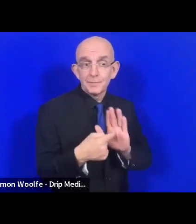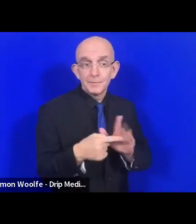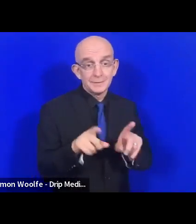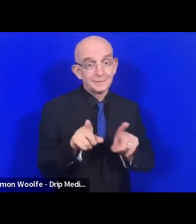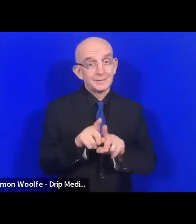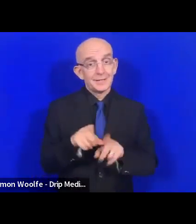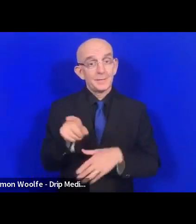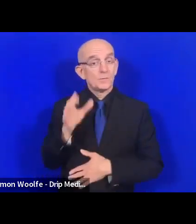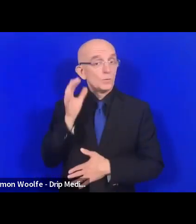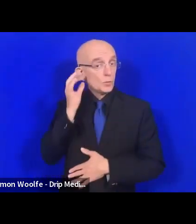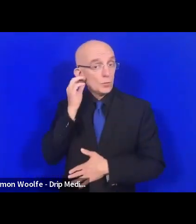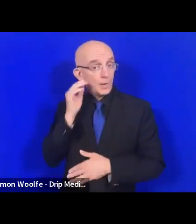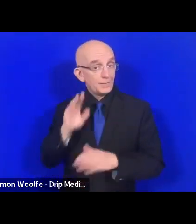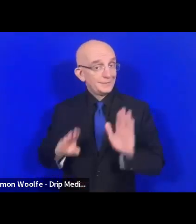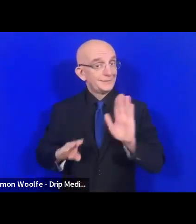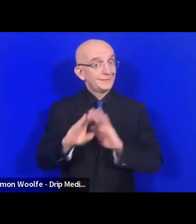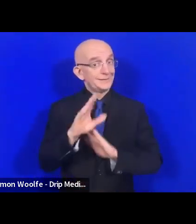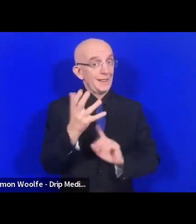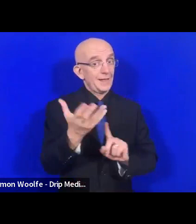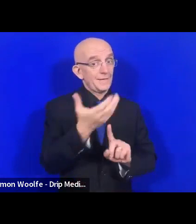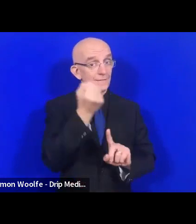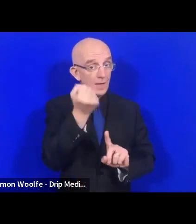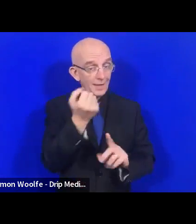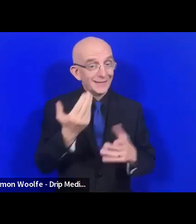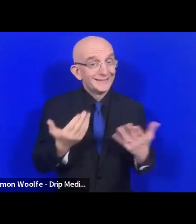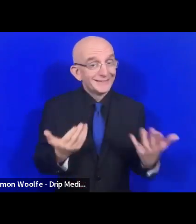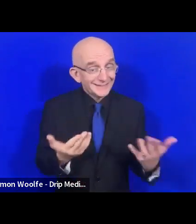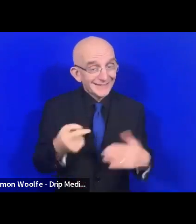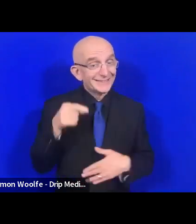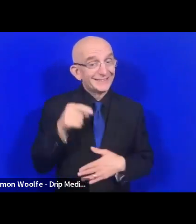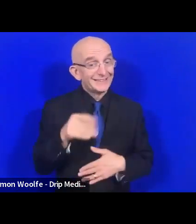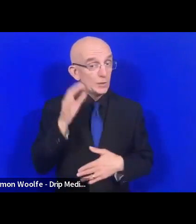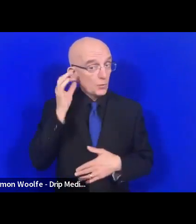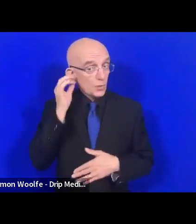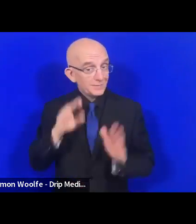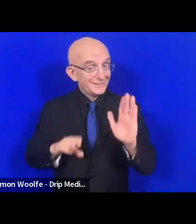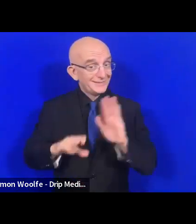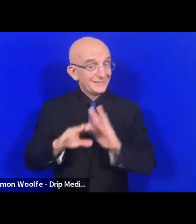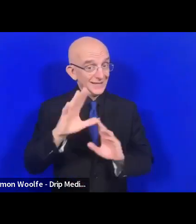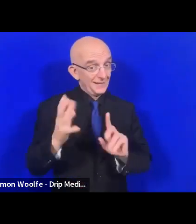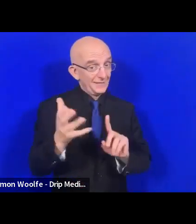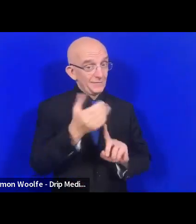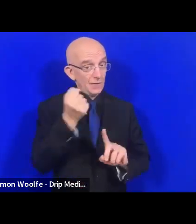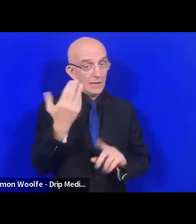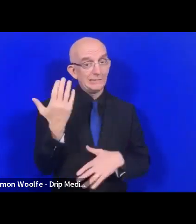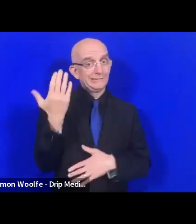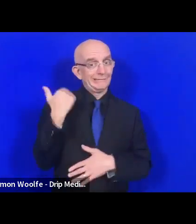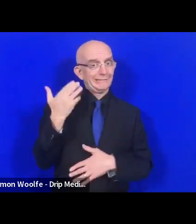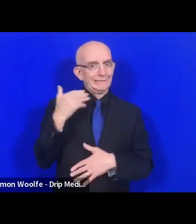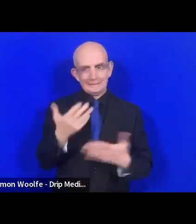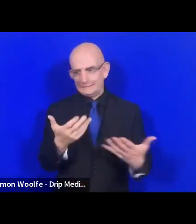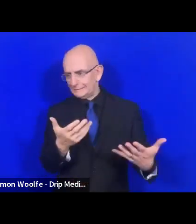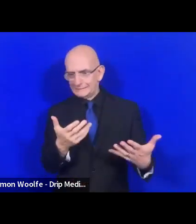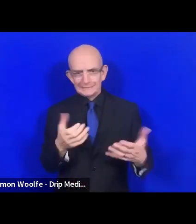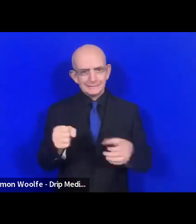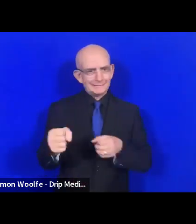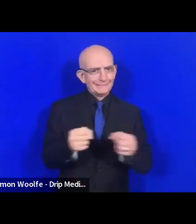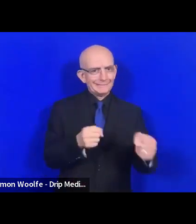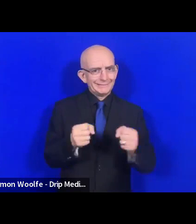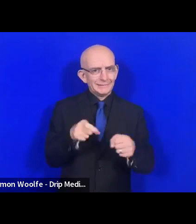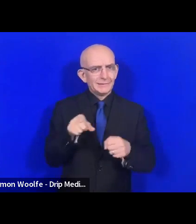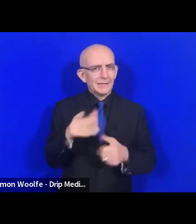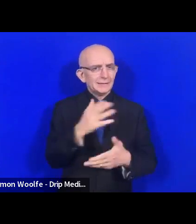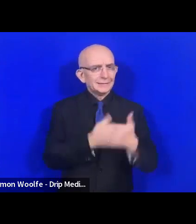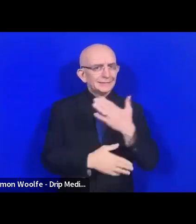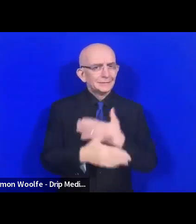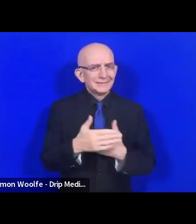was planning on hiring their disability focal, and they decided on Disability Kenya. We